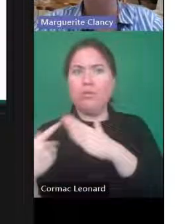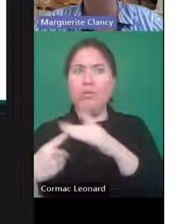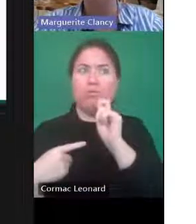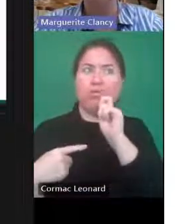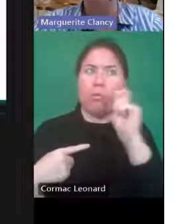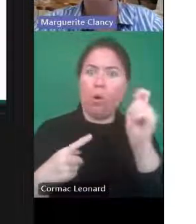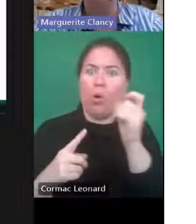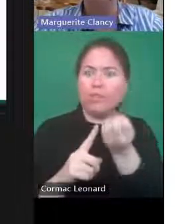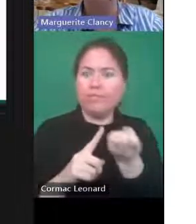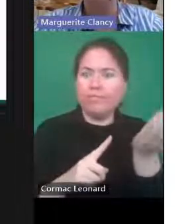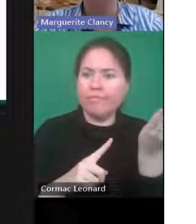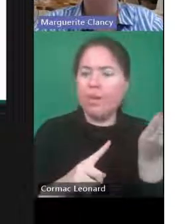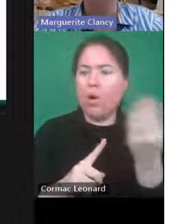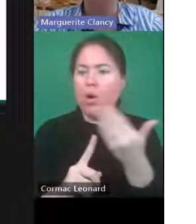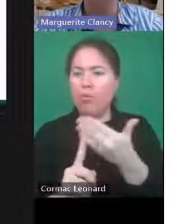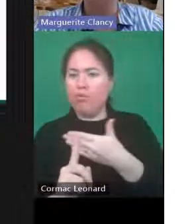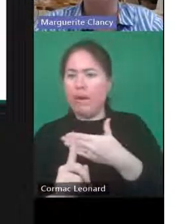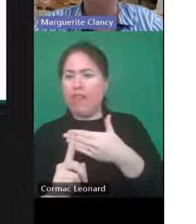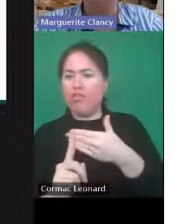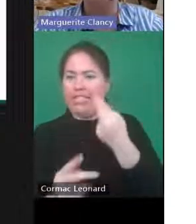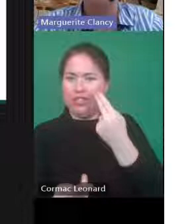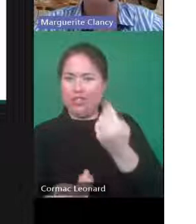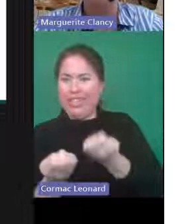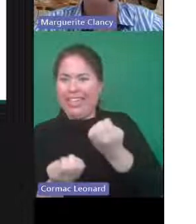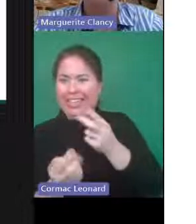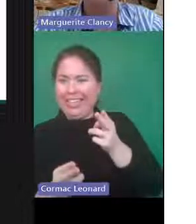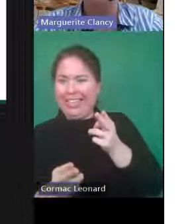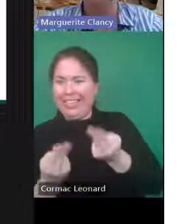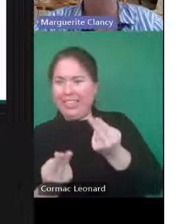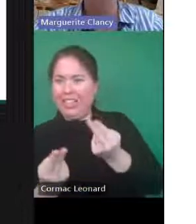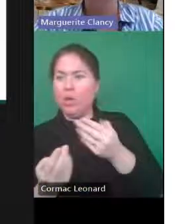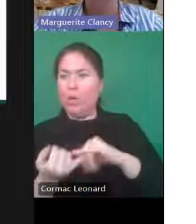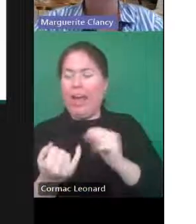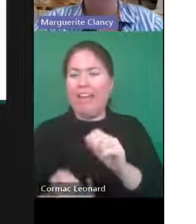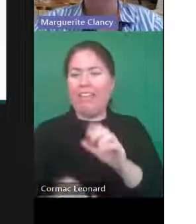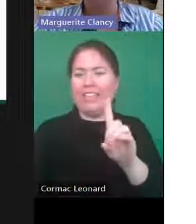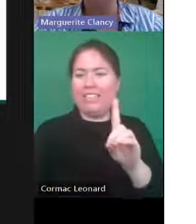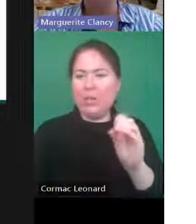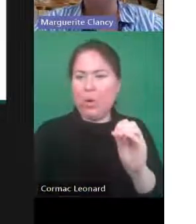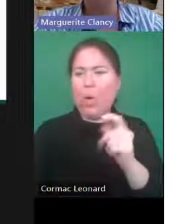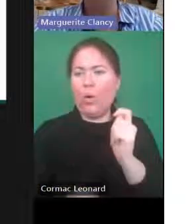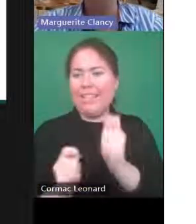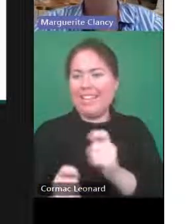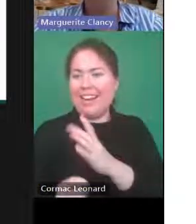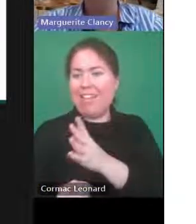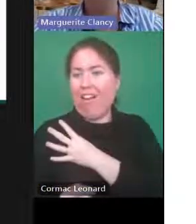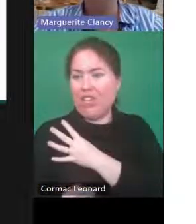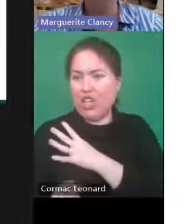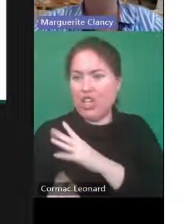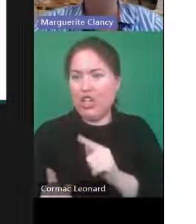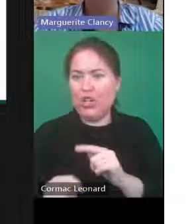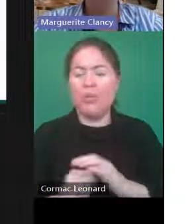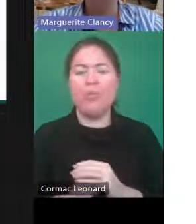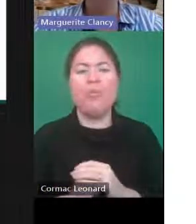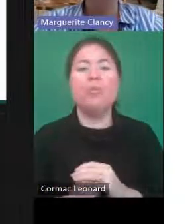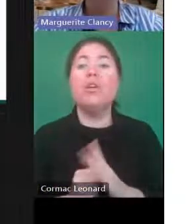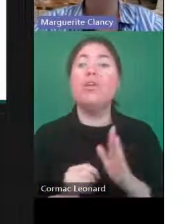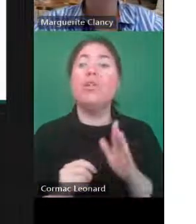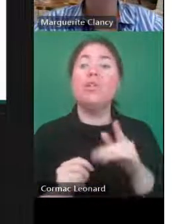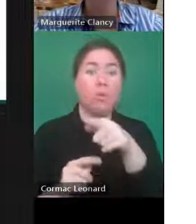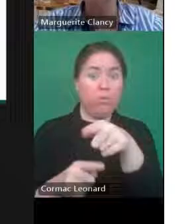submit preliminary screening forms, who have designated officers in place. So I suppose the group that we're speaking to